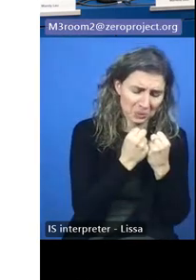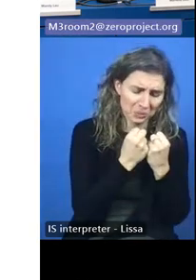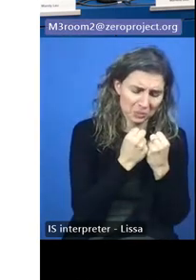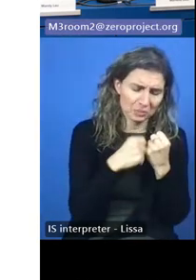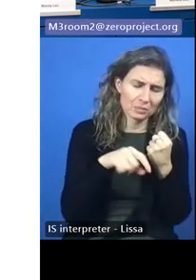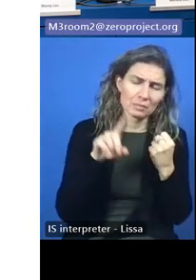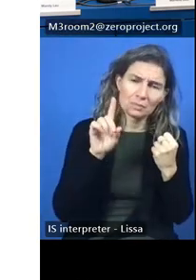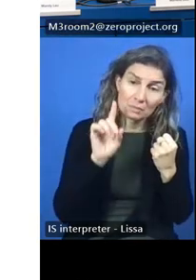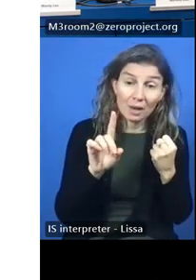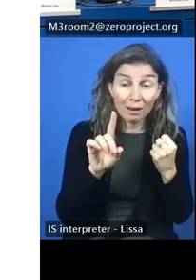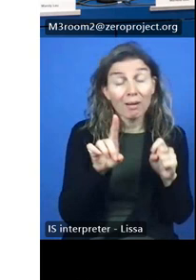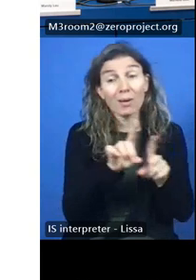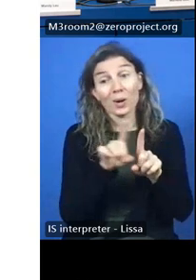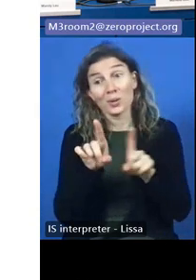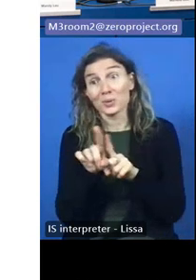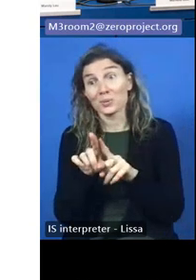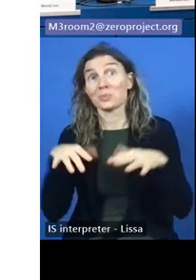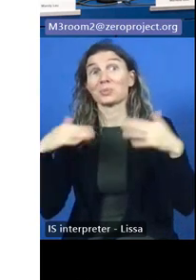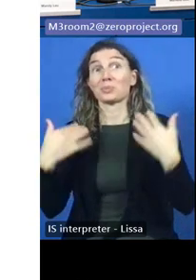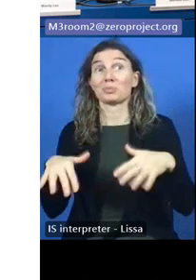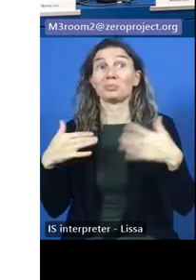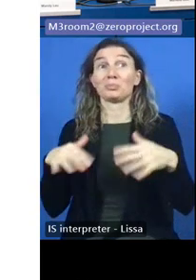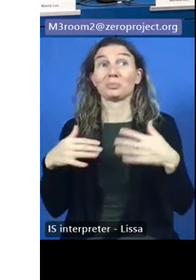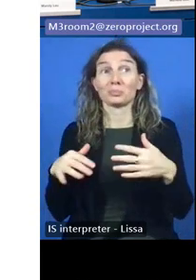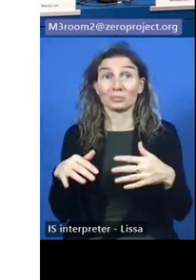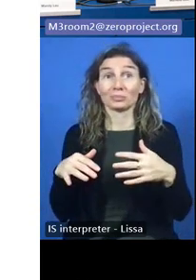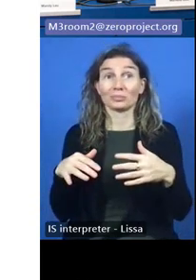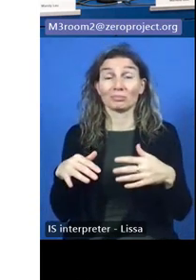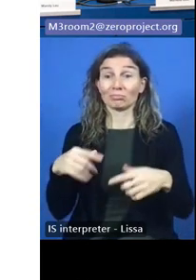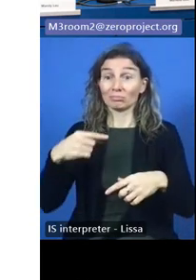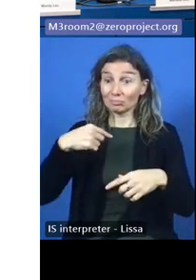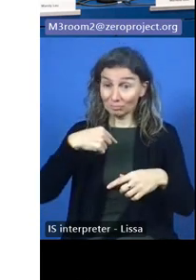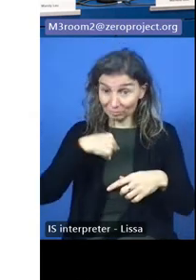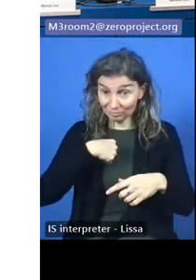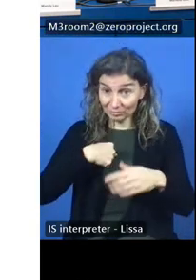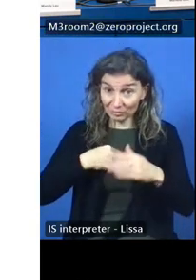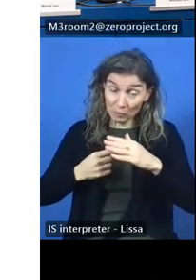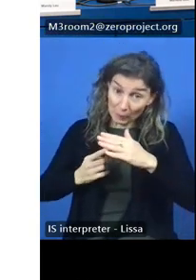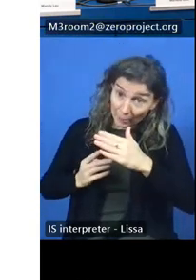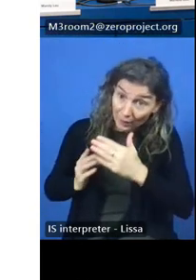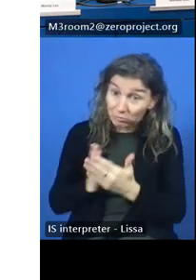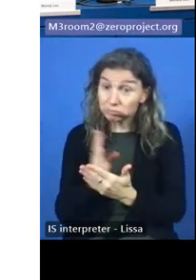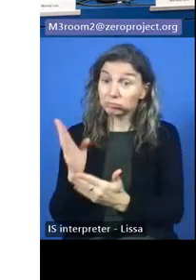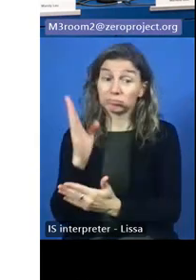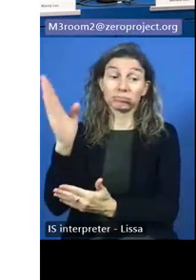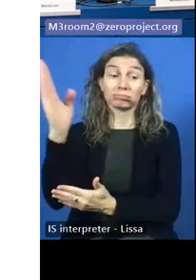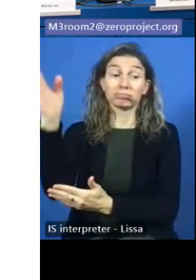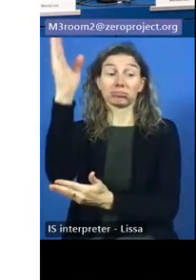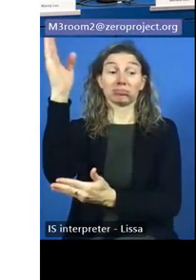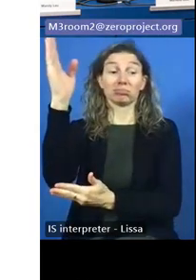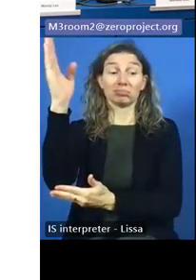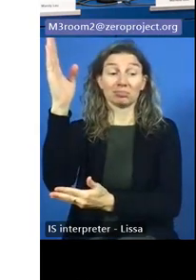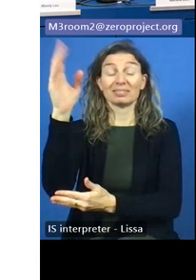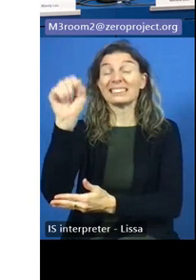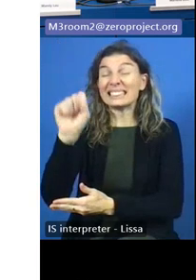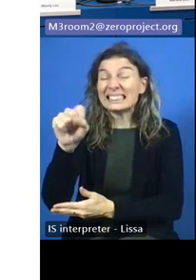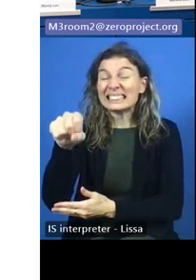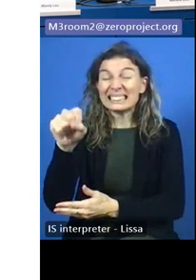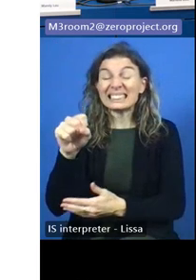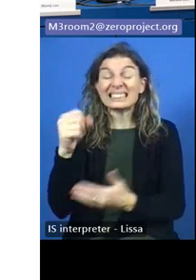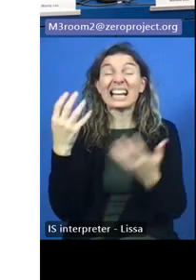and girls have benefited so far from my initiative. My name is Marvella